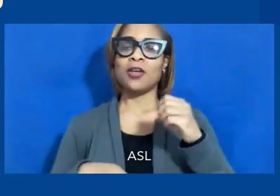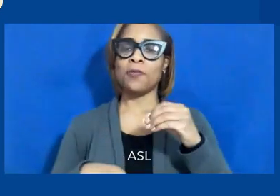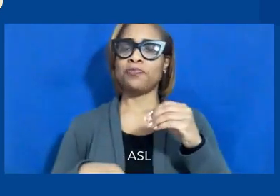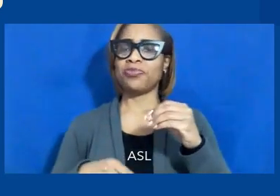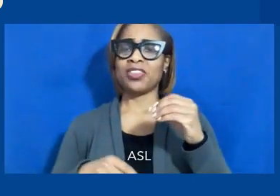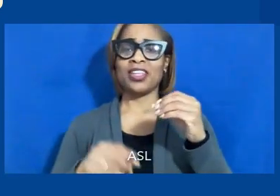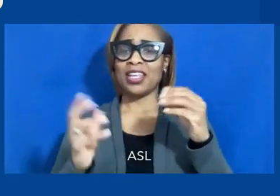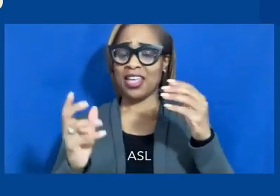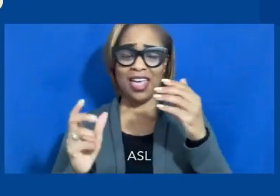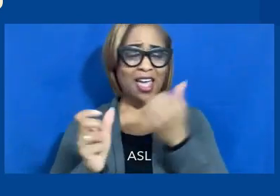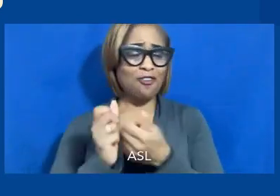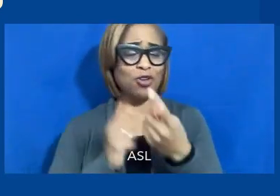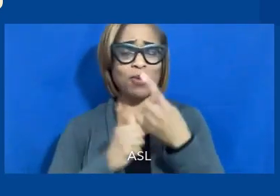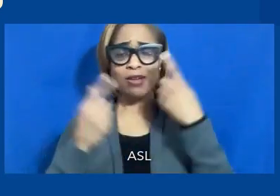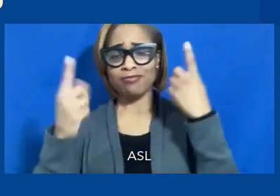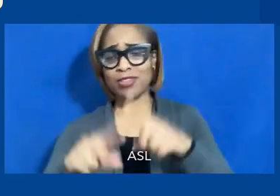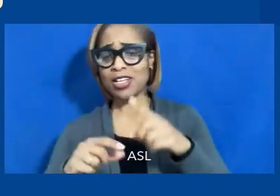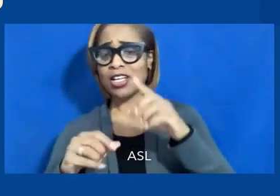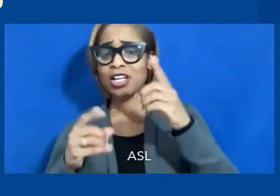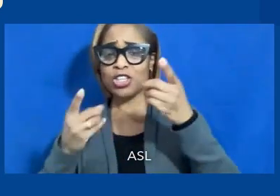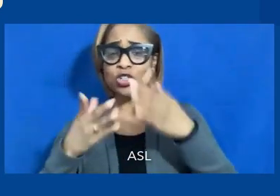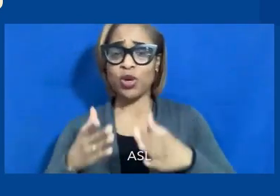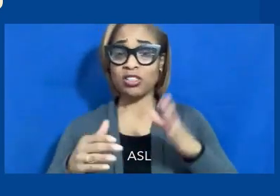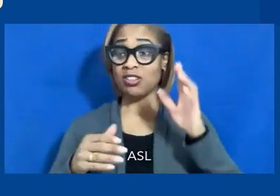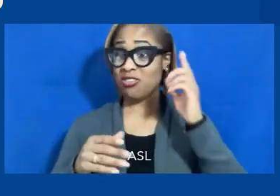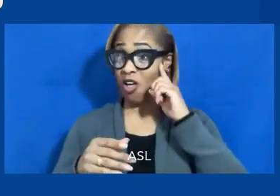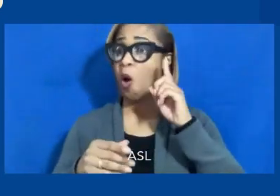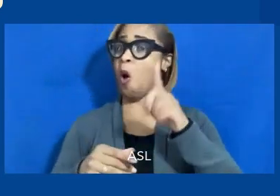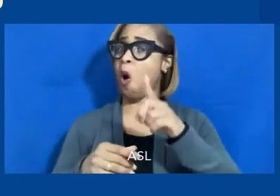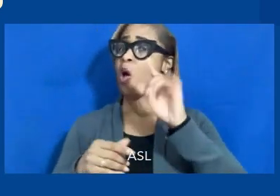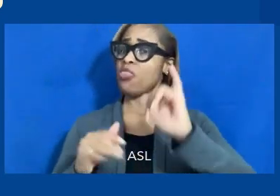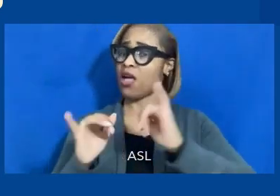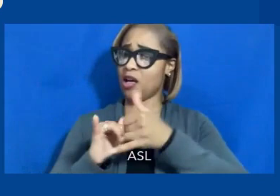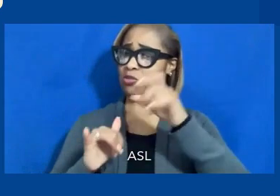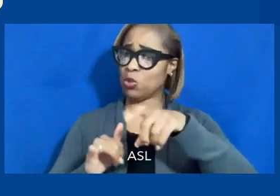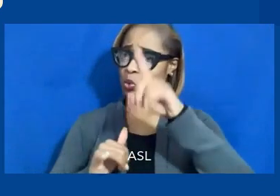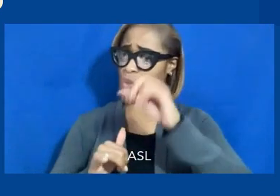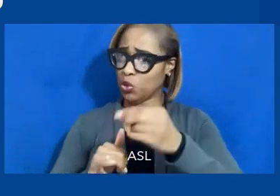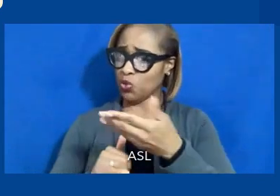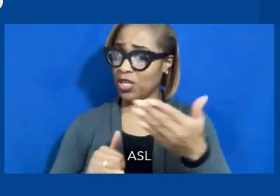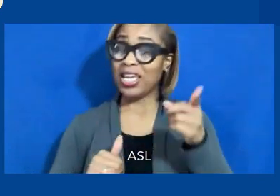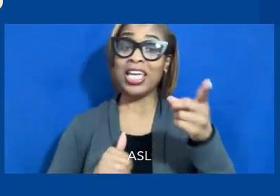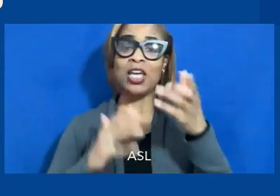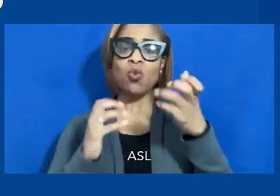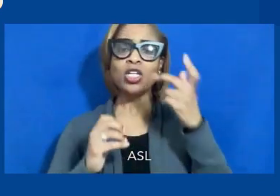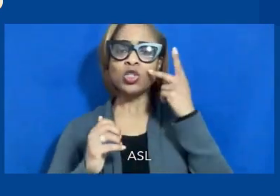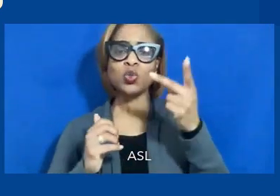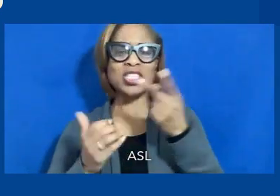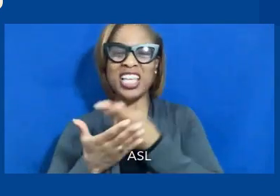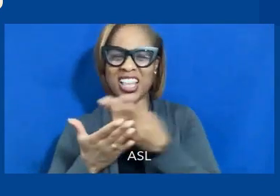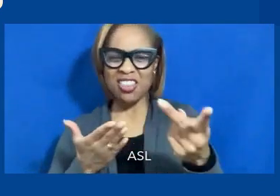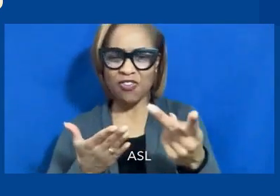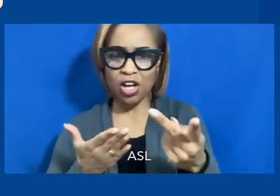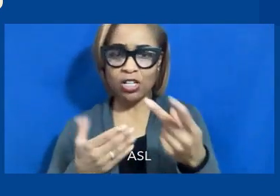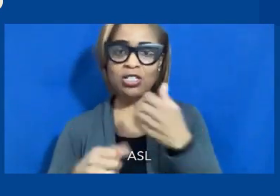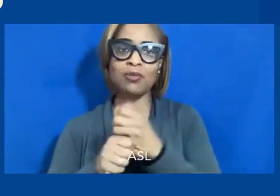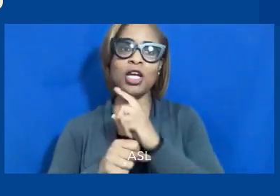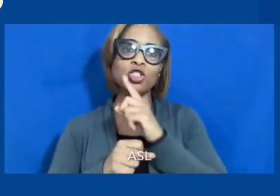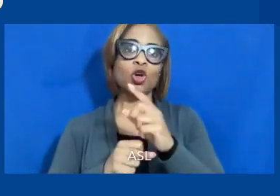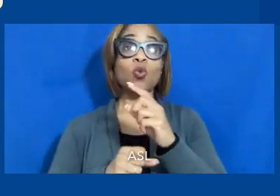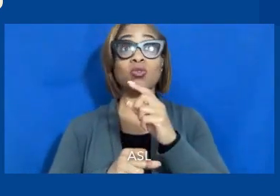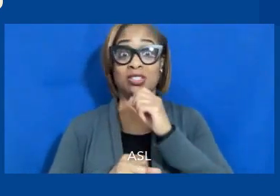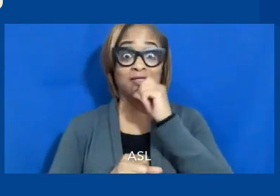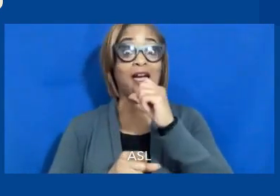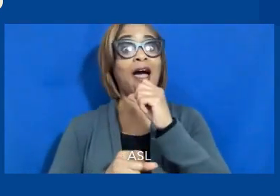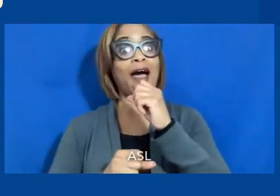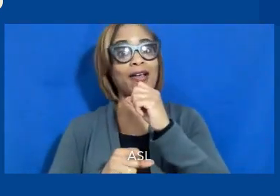board. The director thought it was the way you're supposed to do things. And he wanted to see the failure to make sure that it wasn't the right thing. You know, it